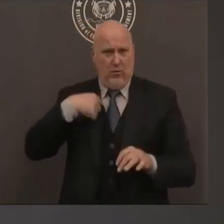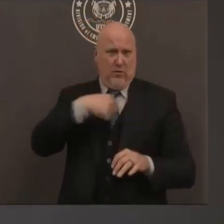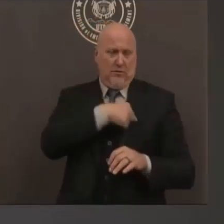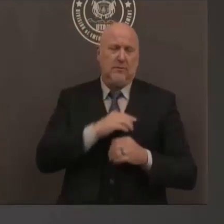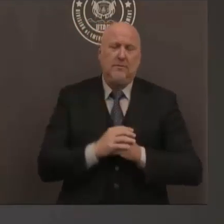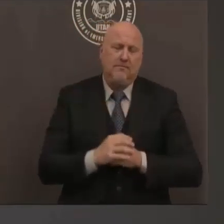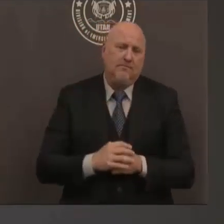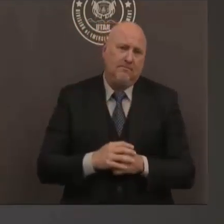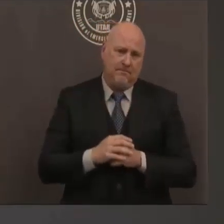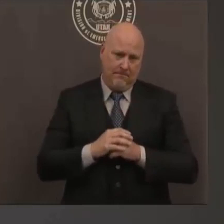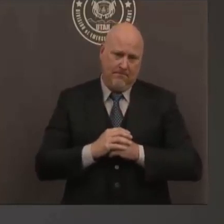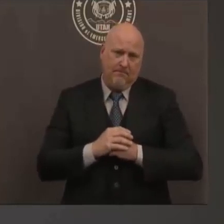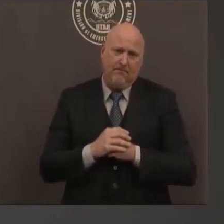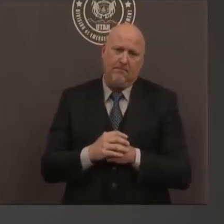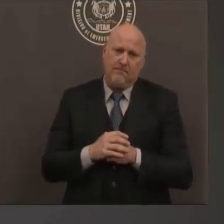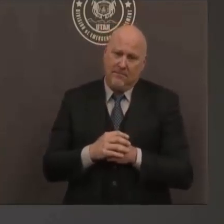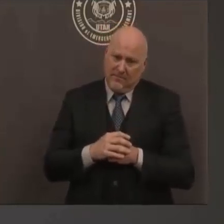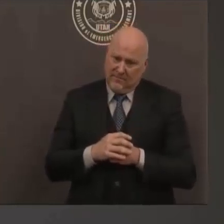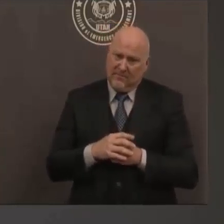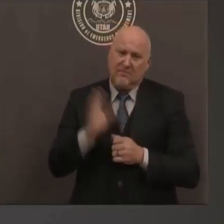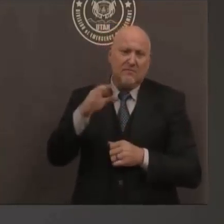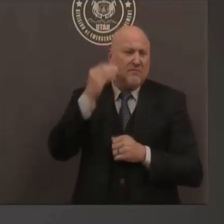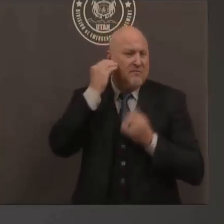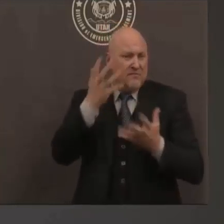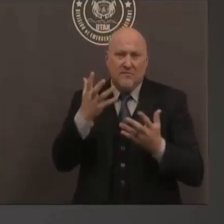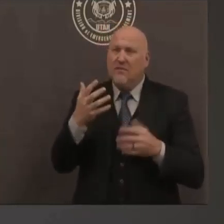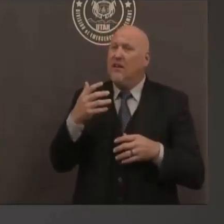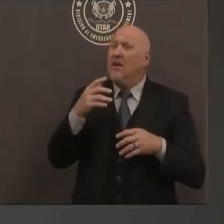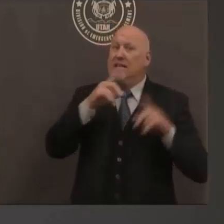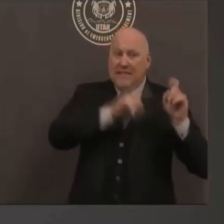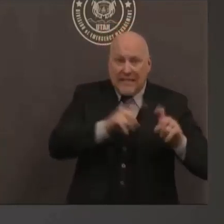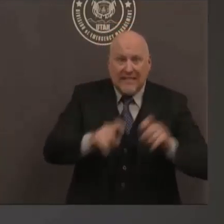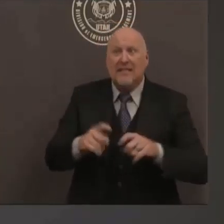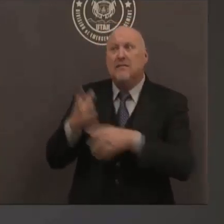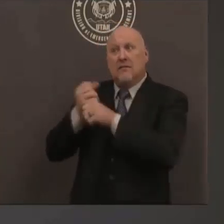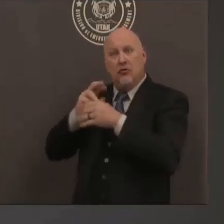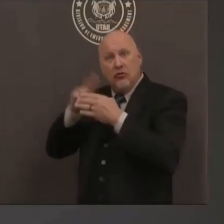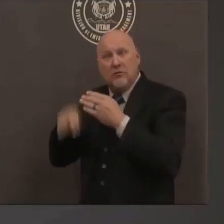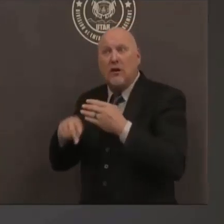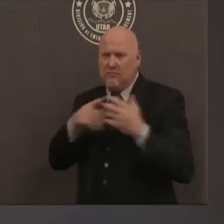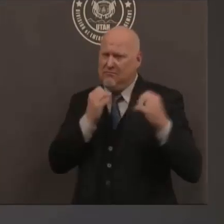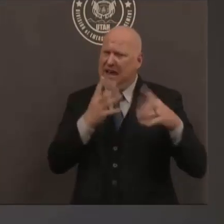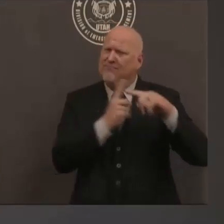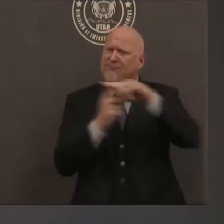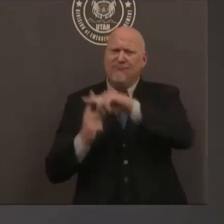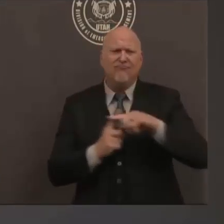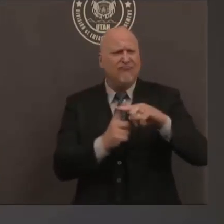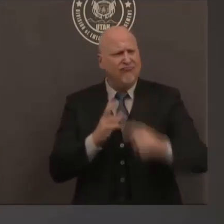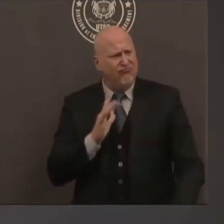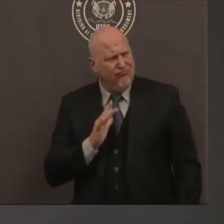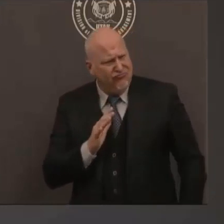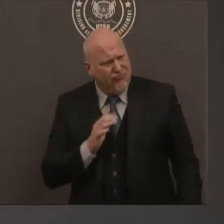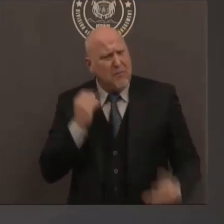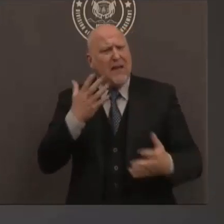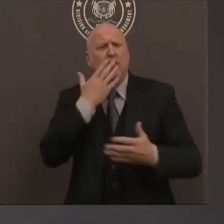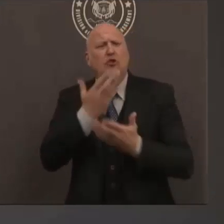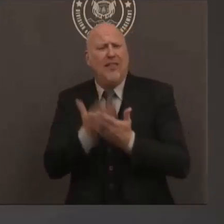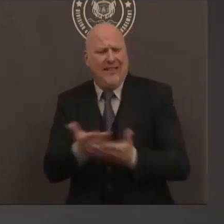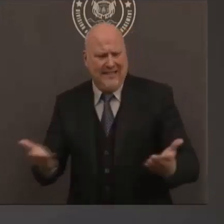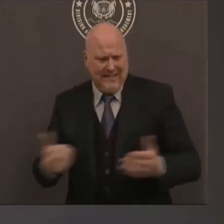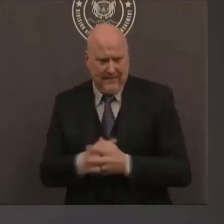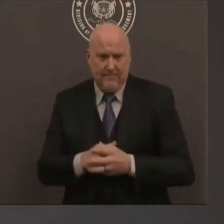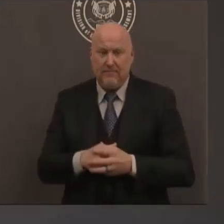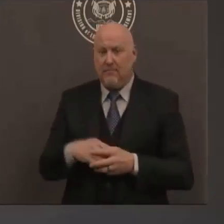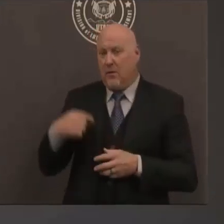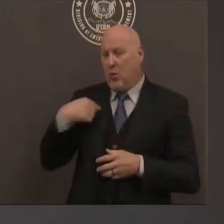good things happening there with our testing. By the way, we are the 4th in the nation per capita in being able to test people, and that's trending higher every